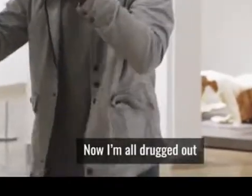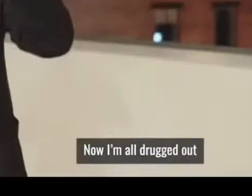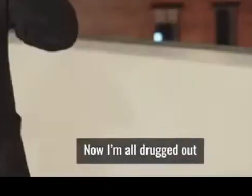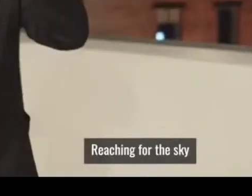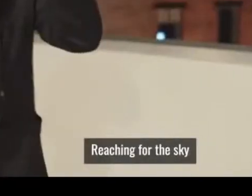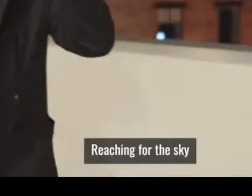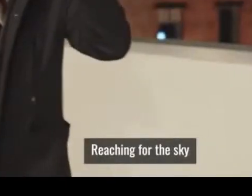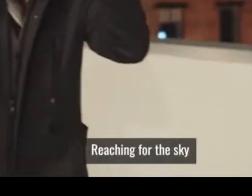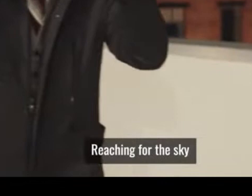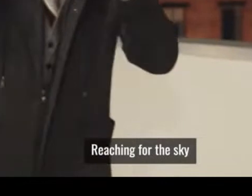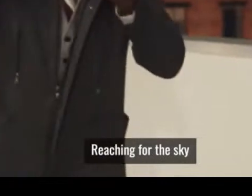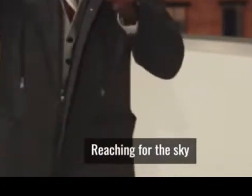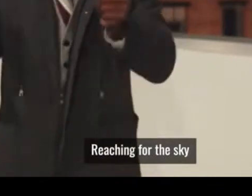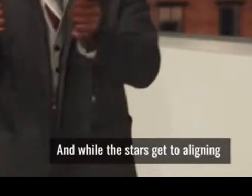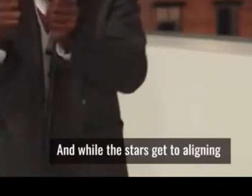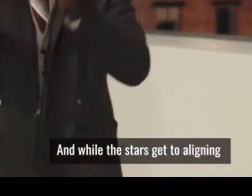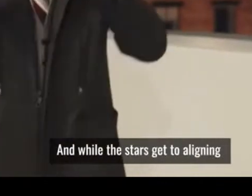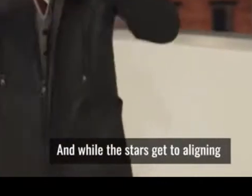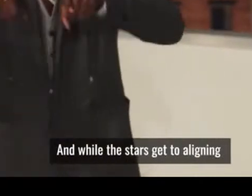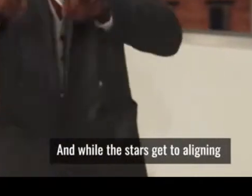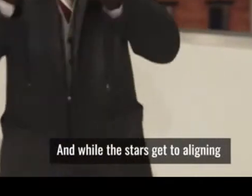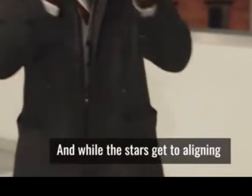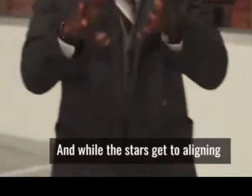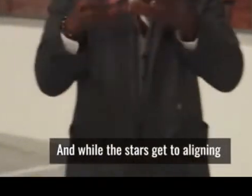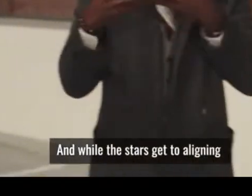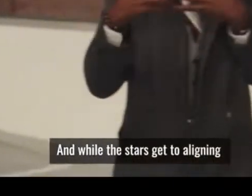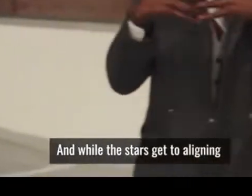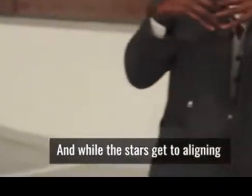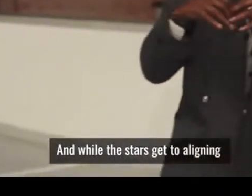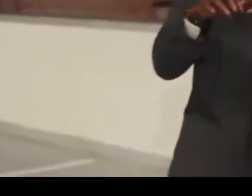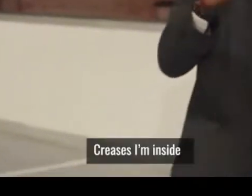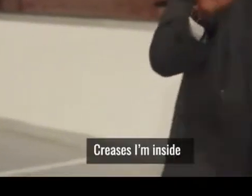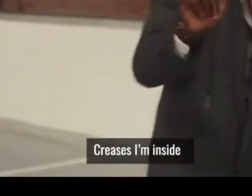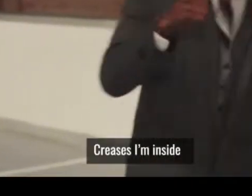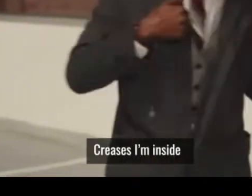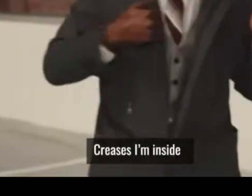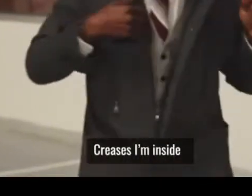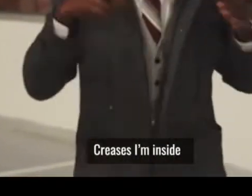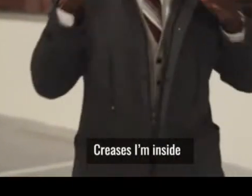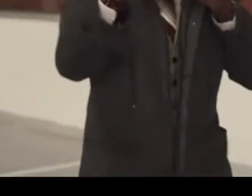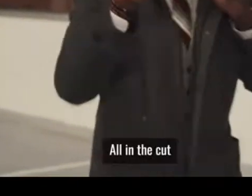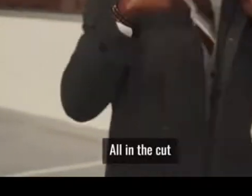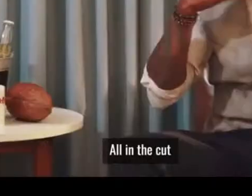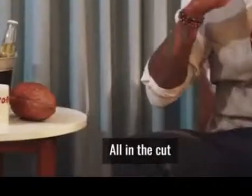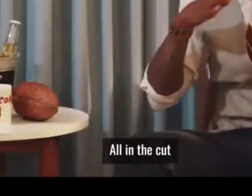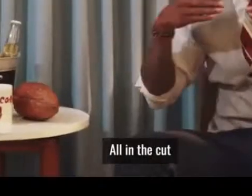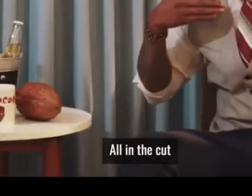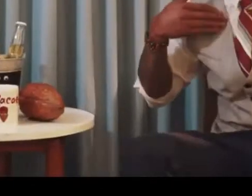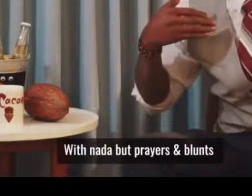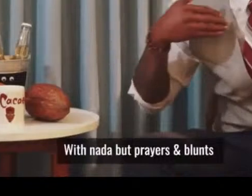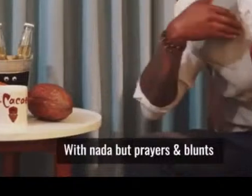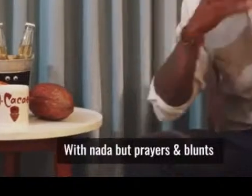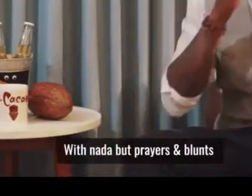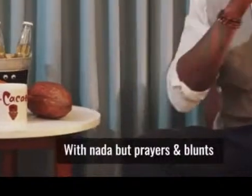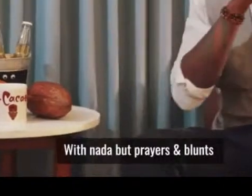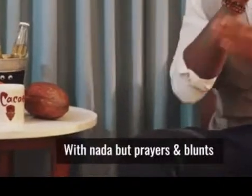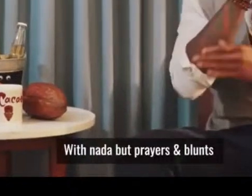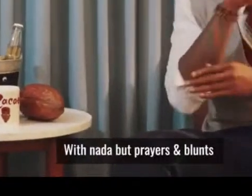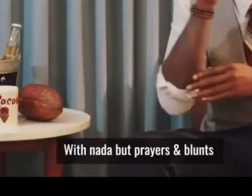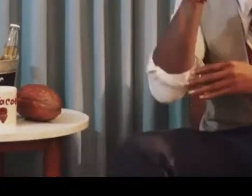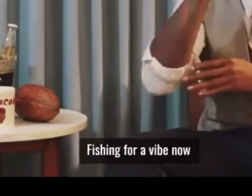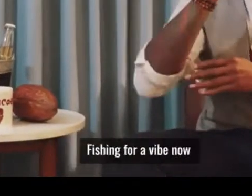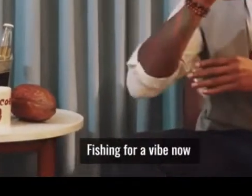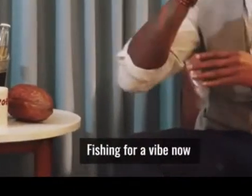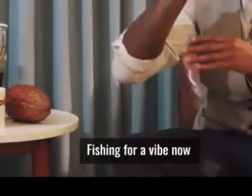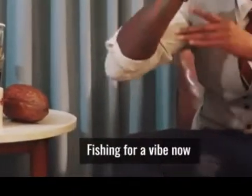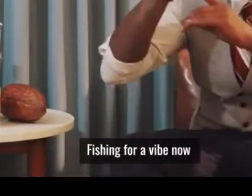out. Reaching for the sky, and while the stars get to align and creases, I'm inside, all in the cut with nada but prayers and